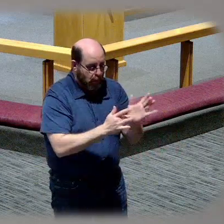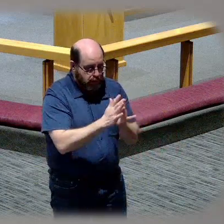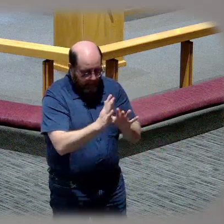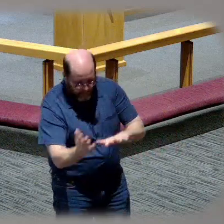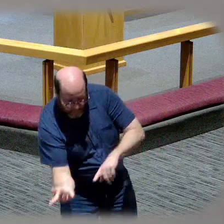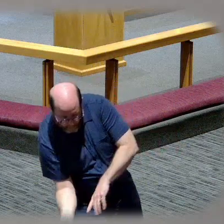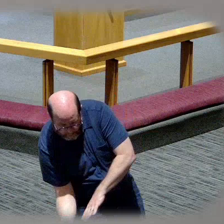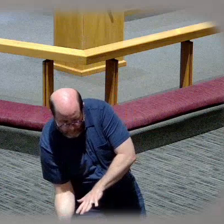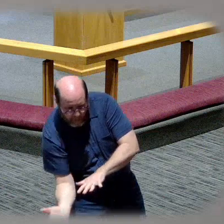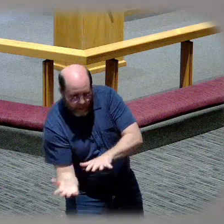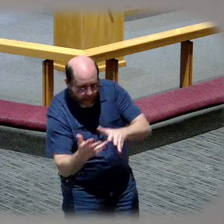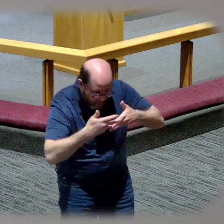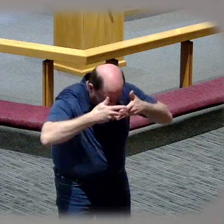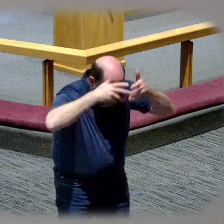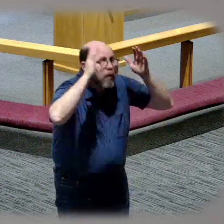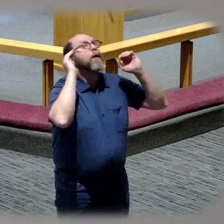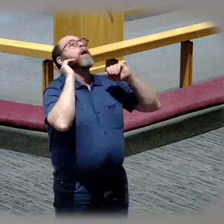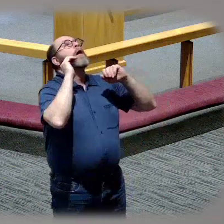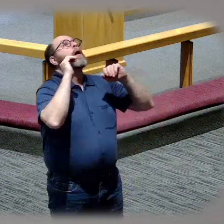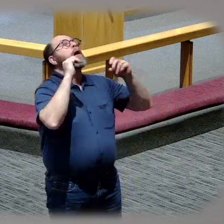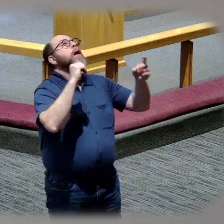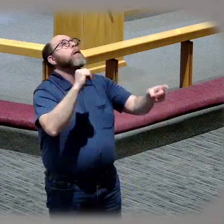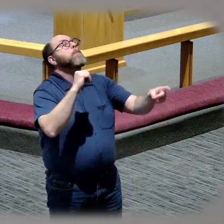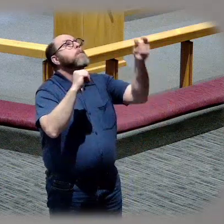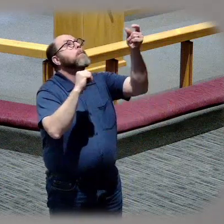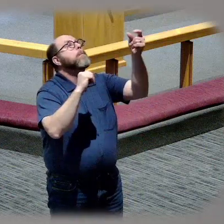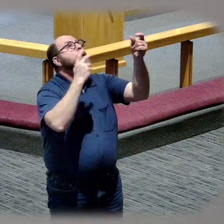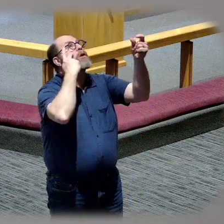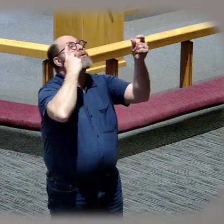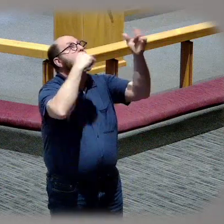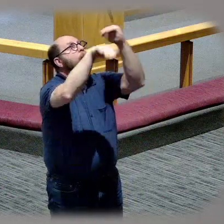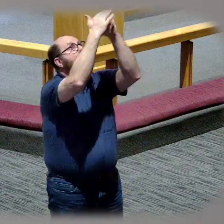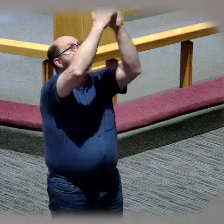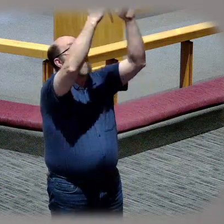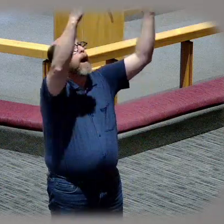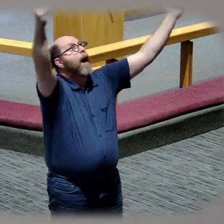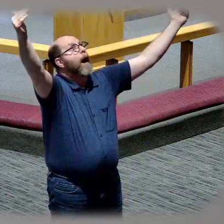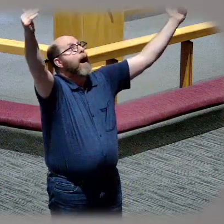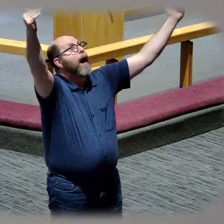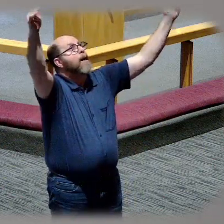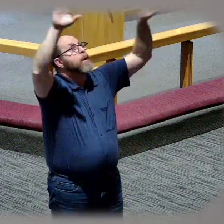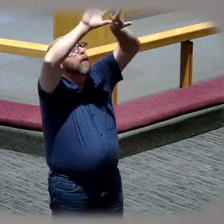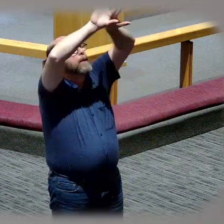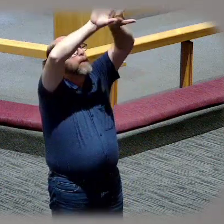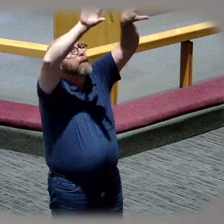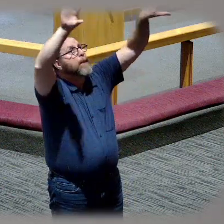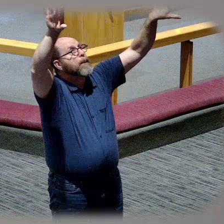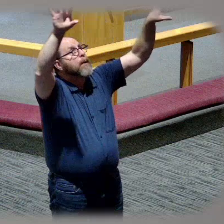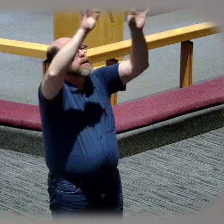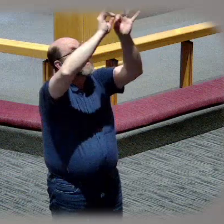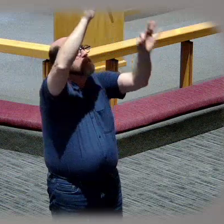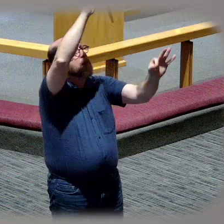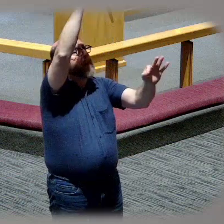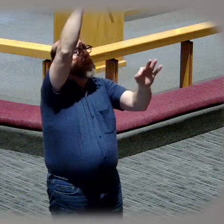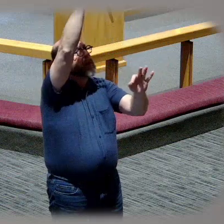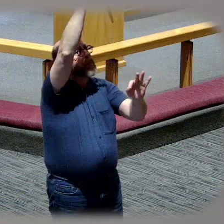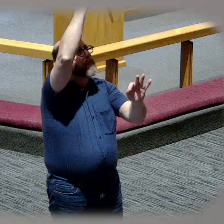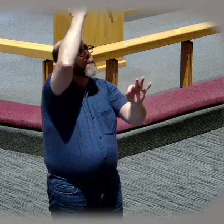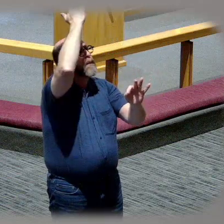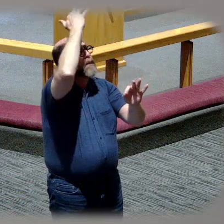water, immediately he saw the heavens opening and the Spirit descending on him like a